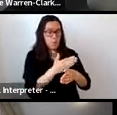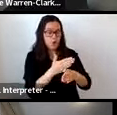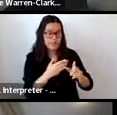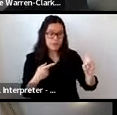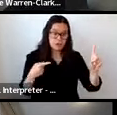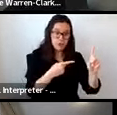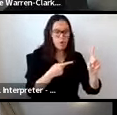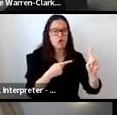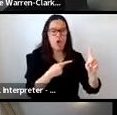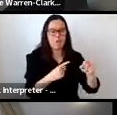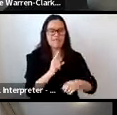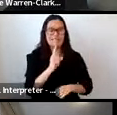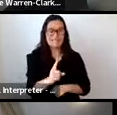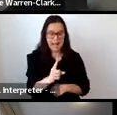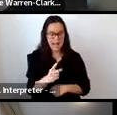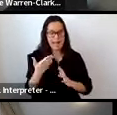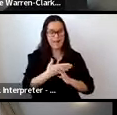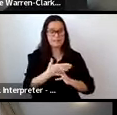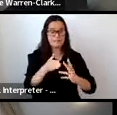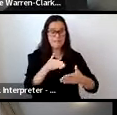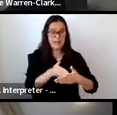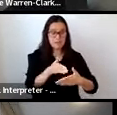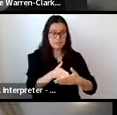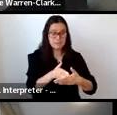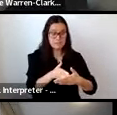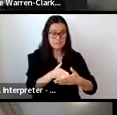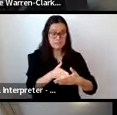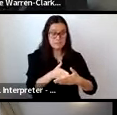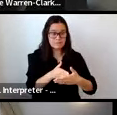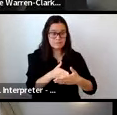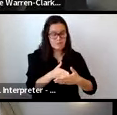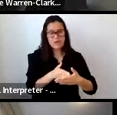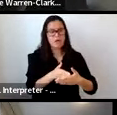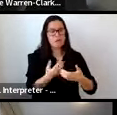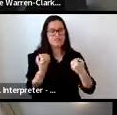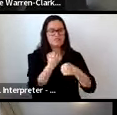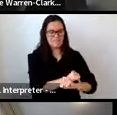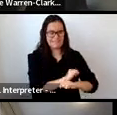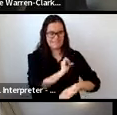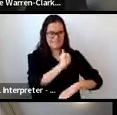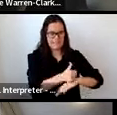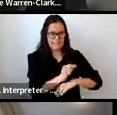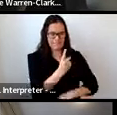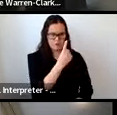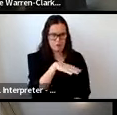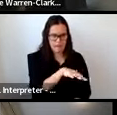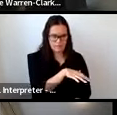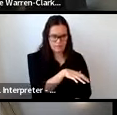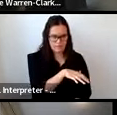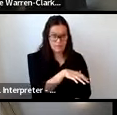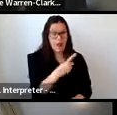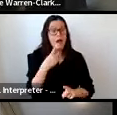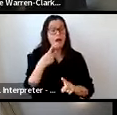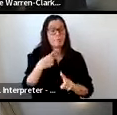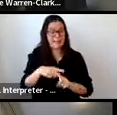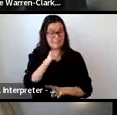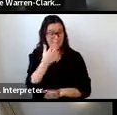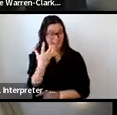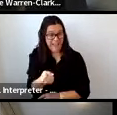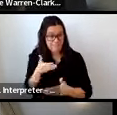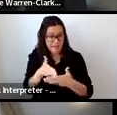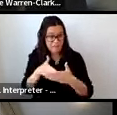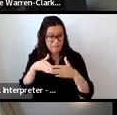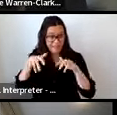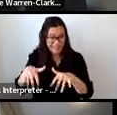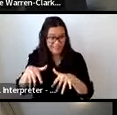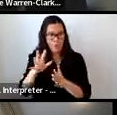and removing accessibility barriers, which I agree with. That makes a lot of sense to me. I would like to